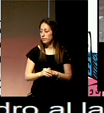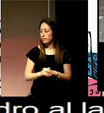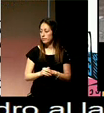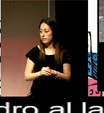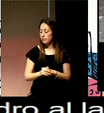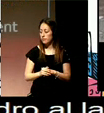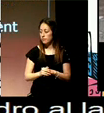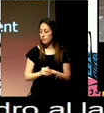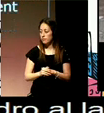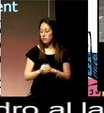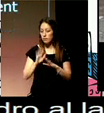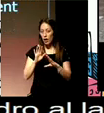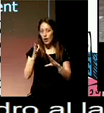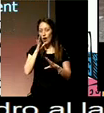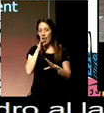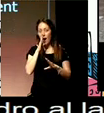ones.